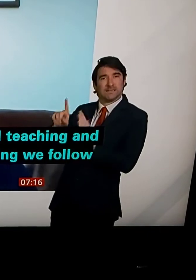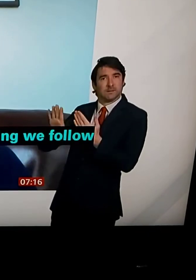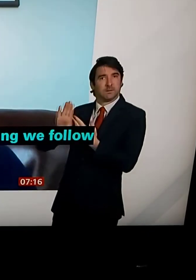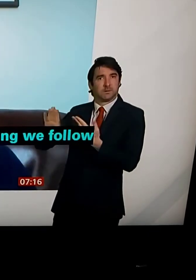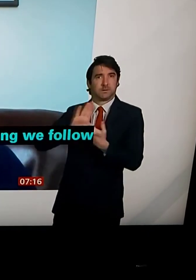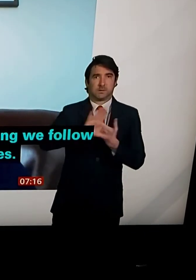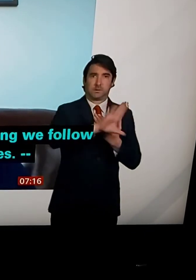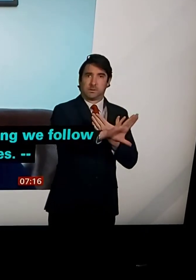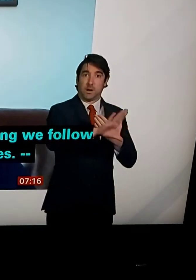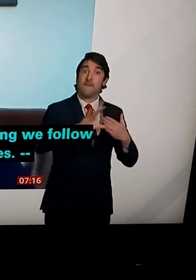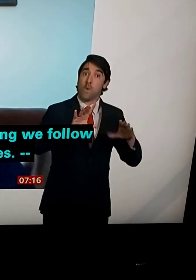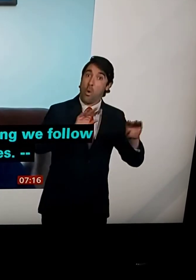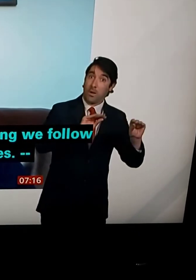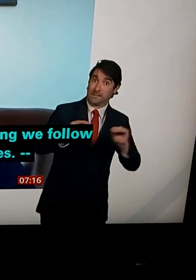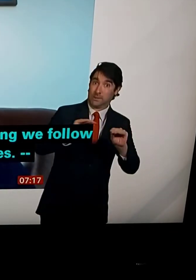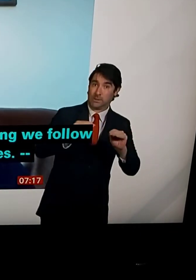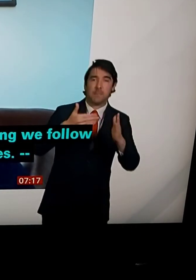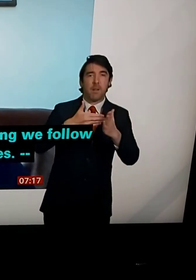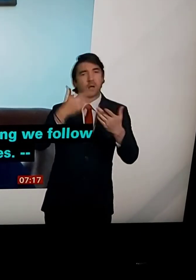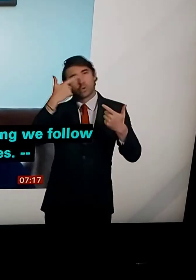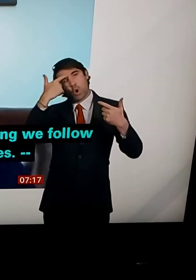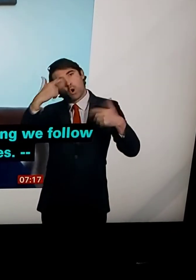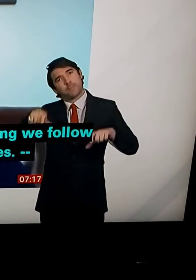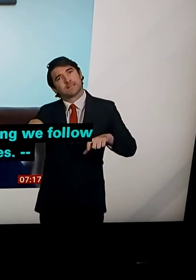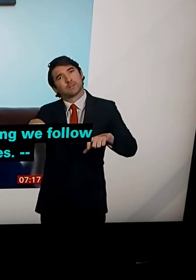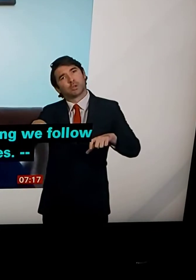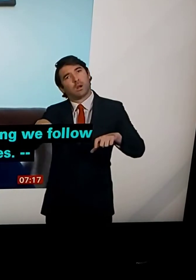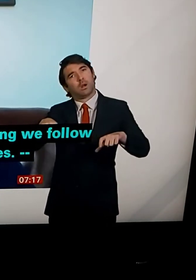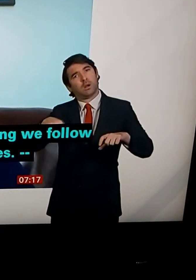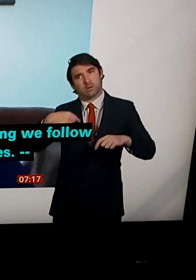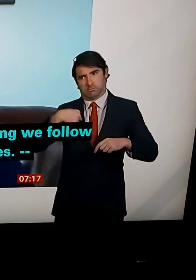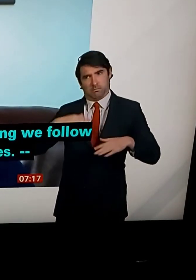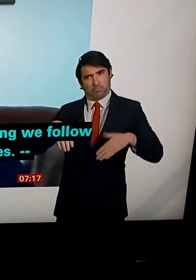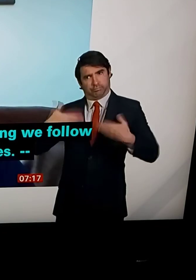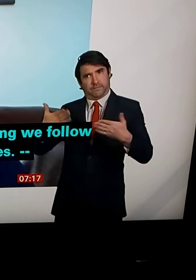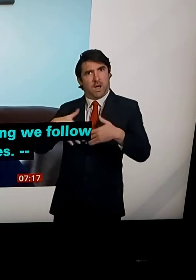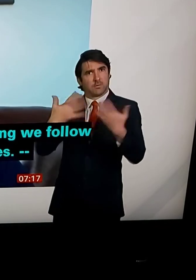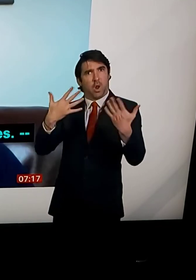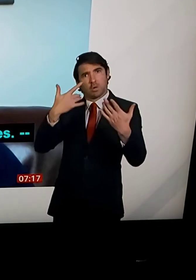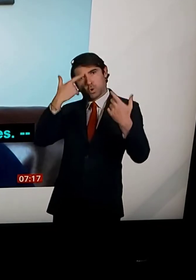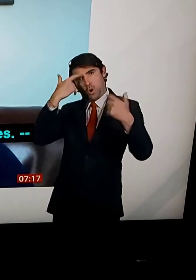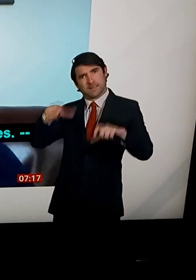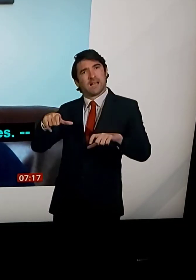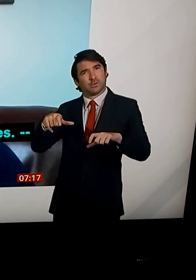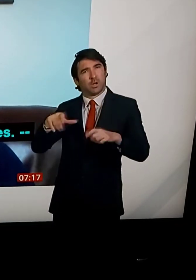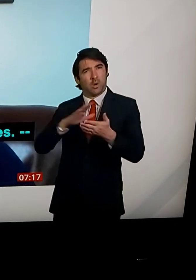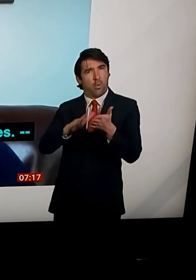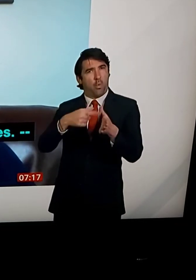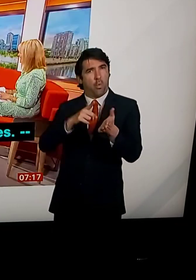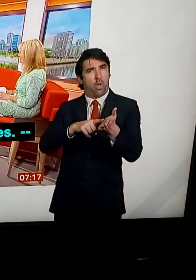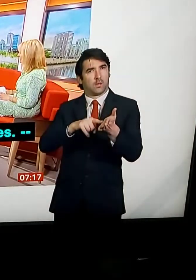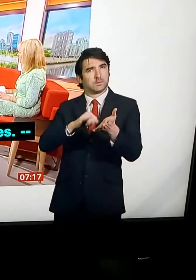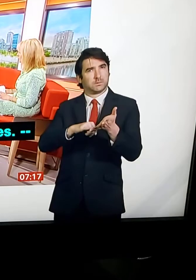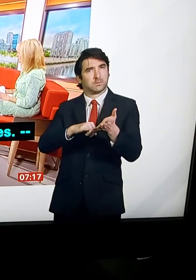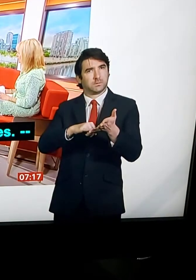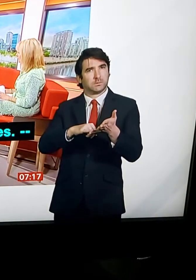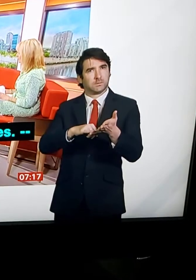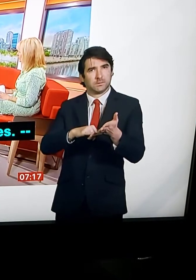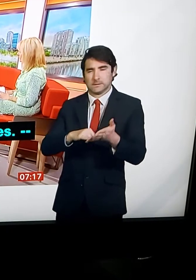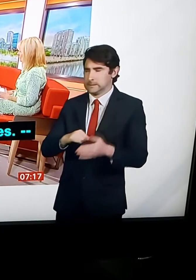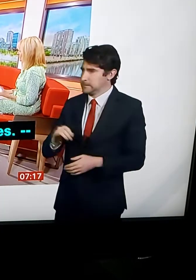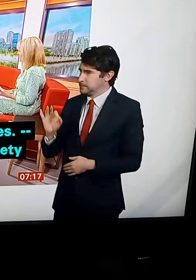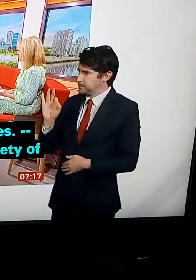accommodation, because we have quite a variety of on-campus accommodation at the university as well. Andrew, just briefly, is your accommodation full?